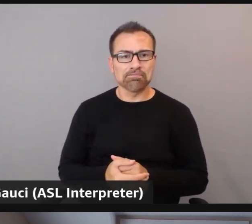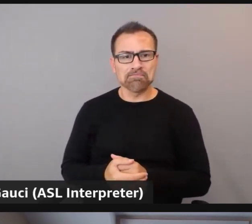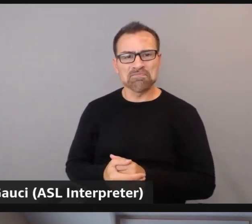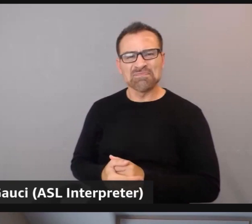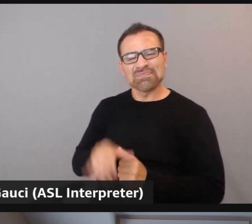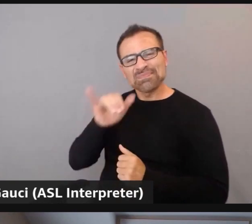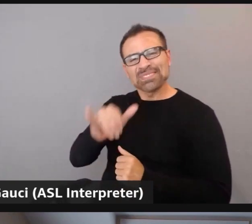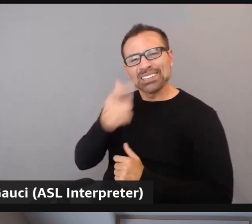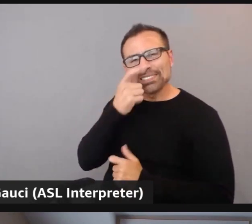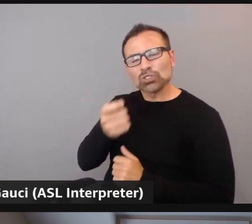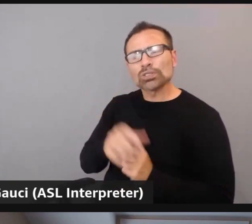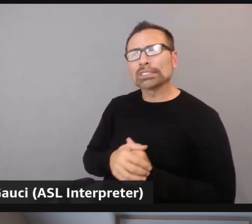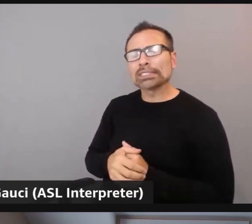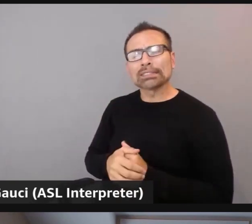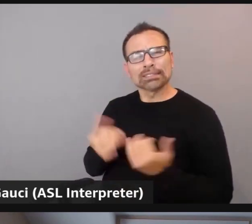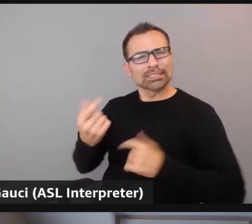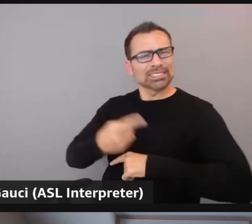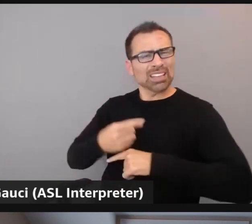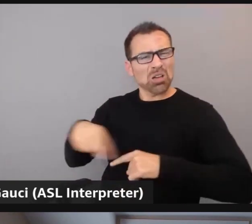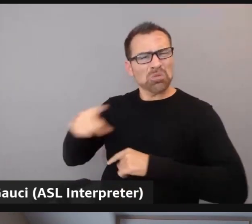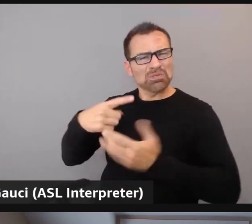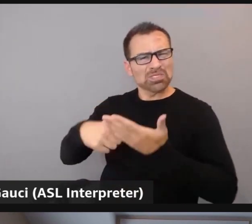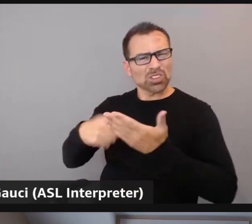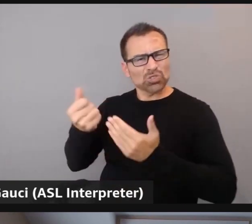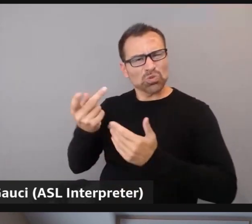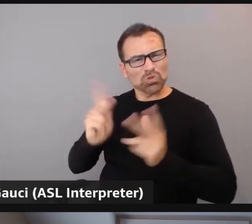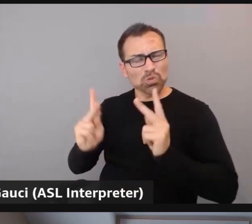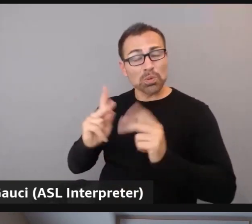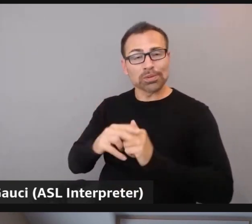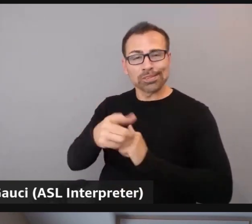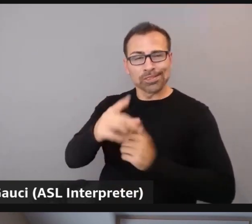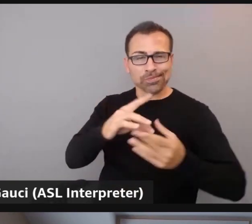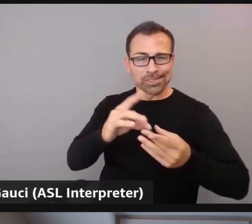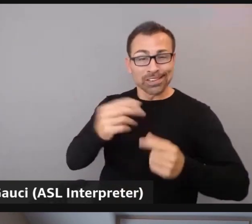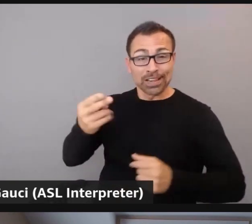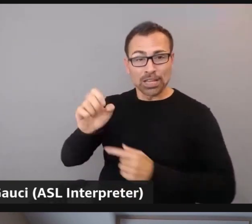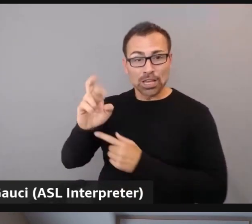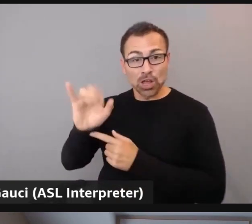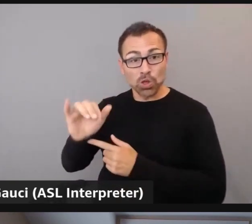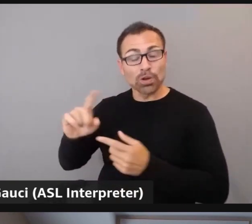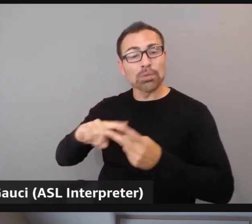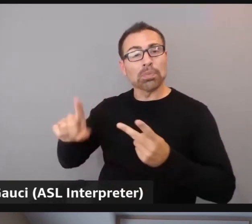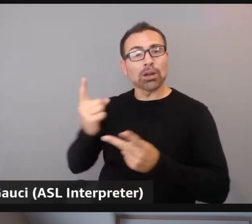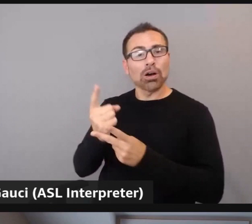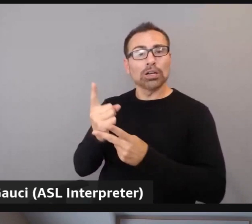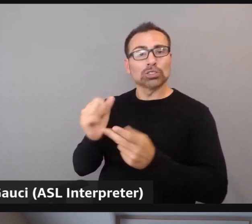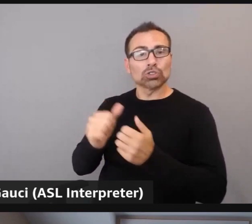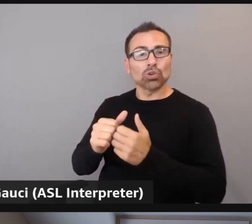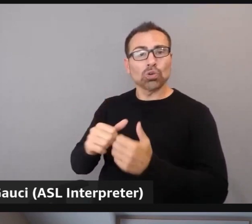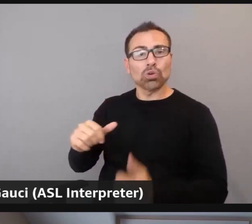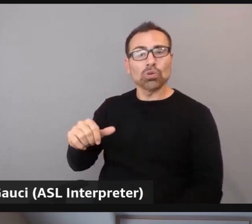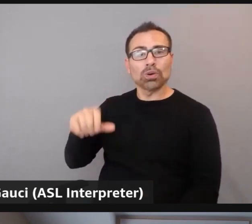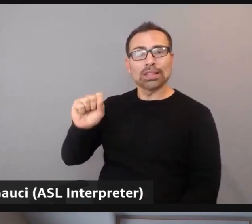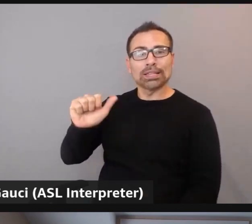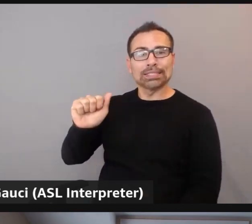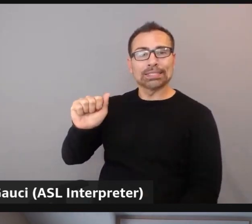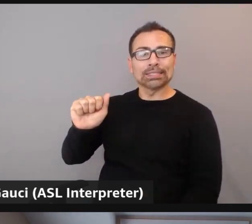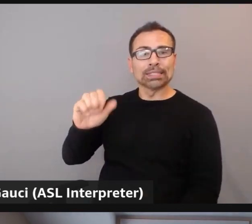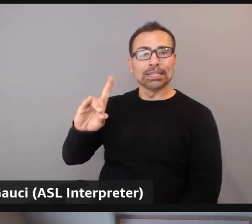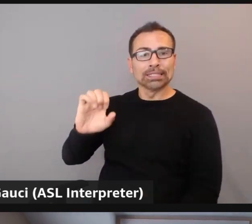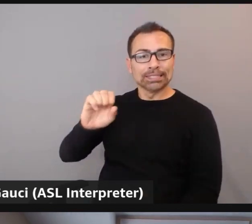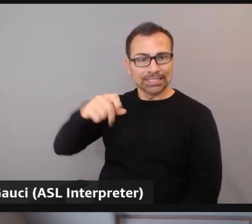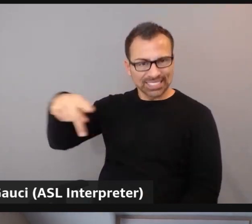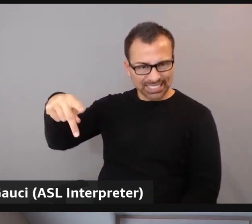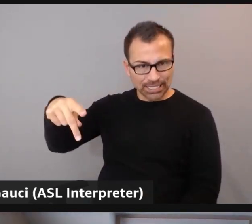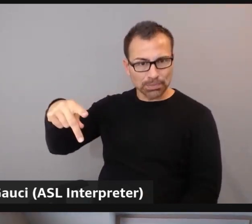couple folks today. I mean, you mentioned our conversation with Hillary as well, but also our earlier conversation with Sudeep. It's all about